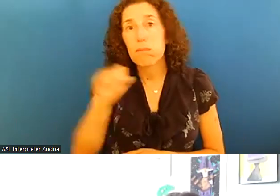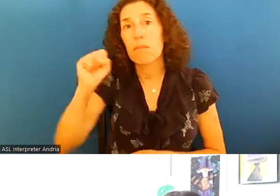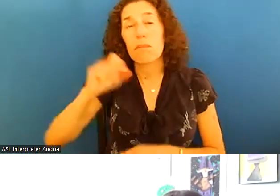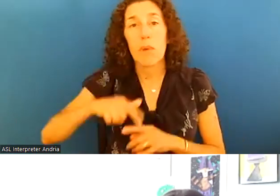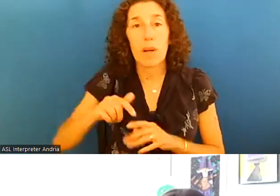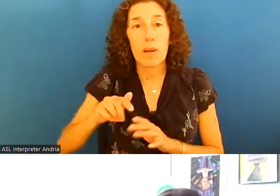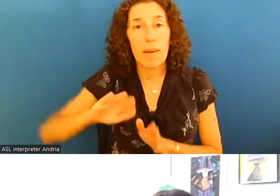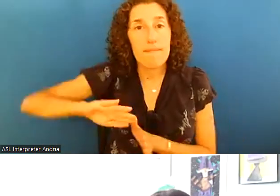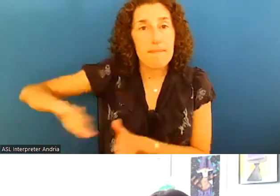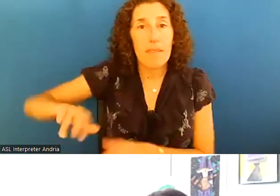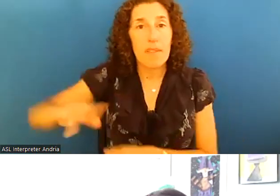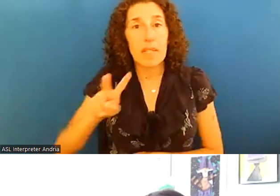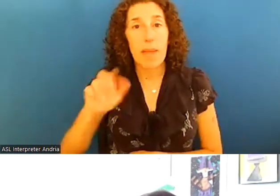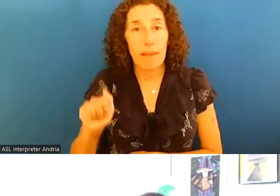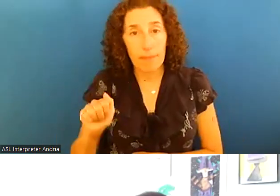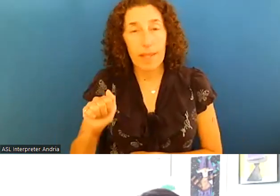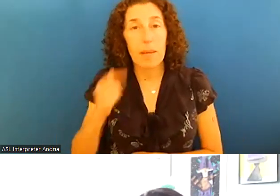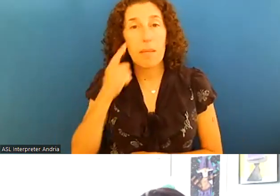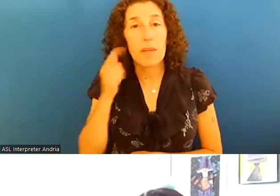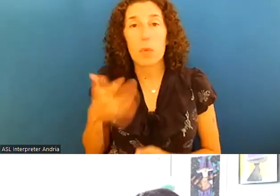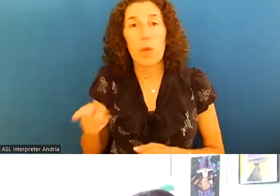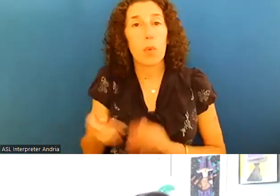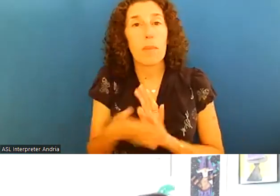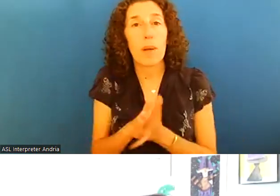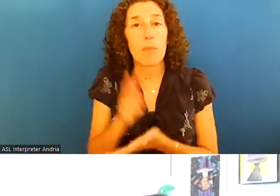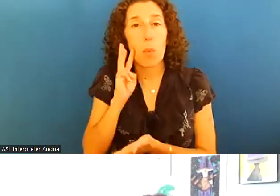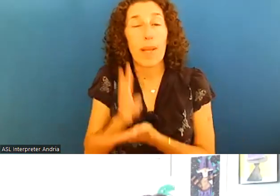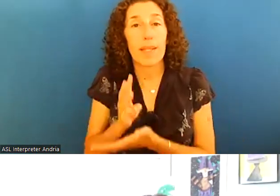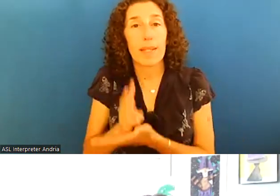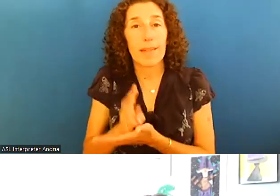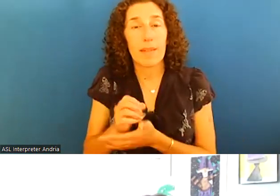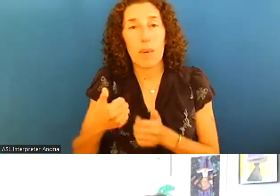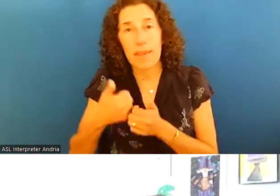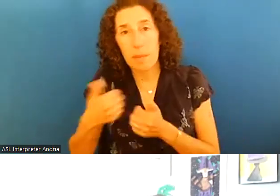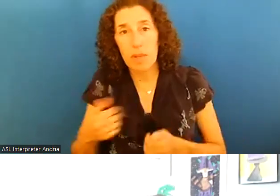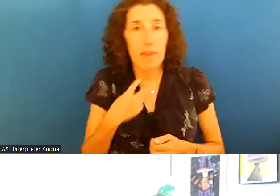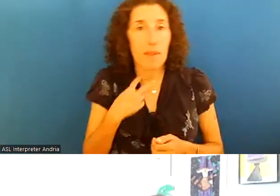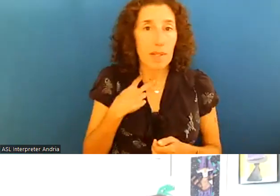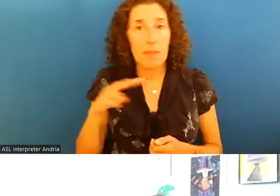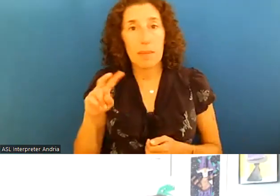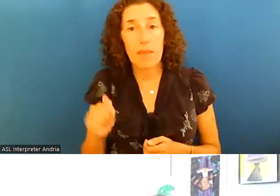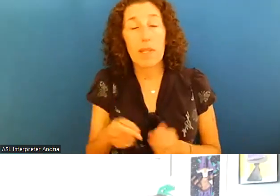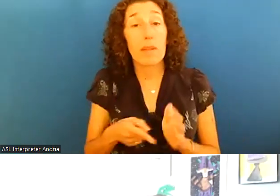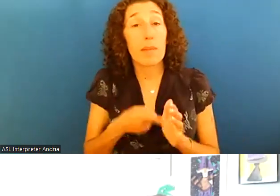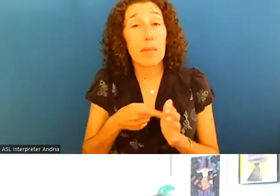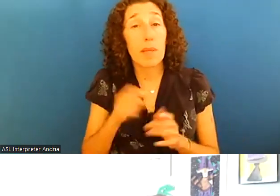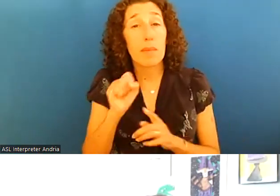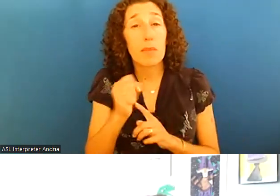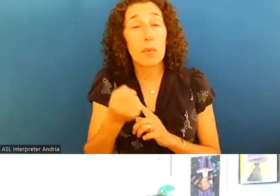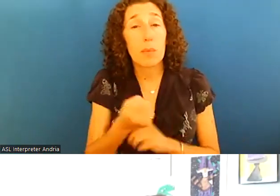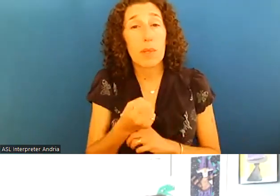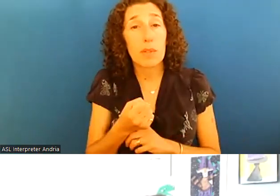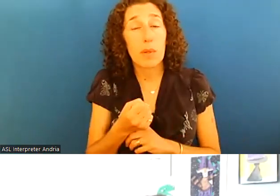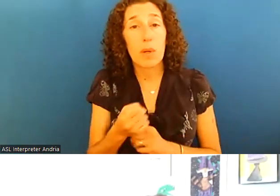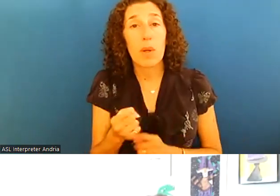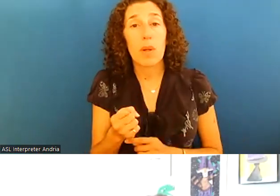do sometimes have cases, it's not very often, but we do sometimes have cases where the victim really